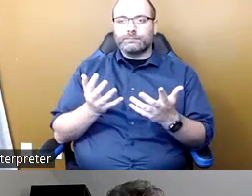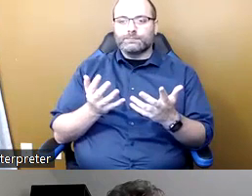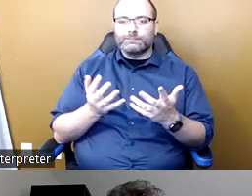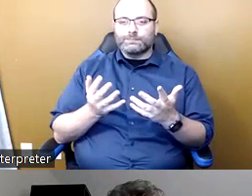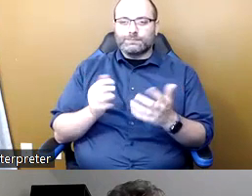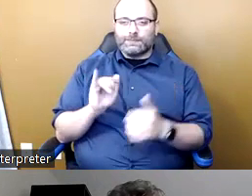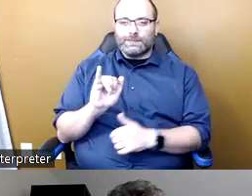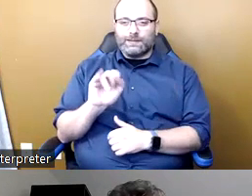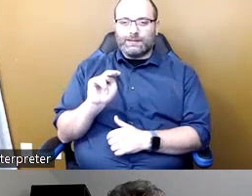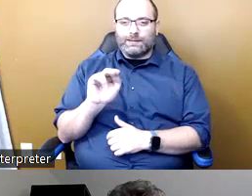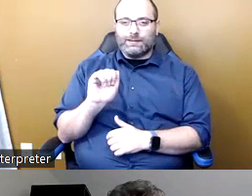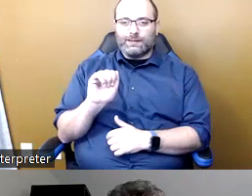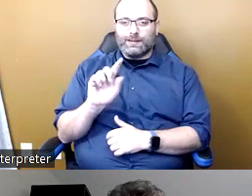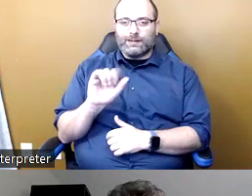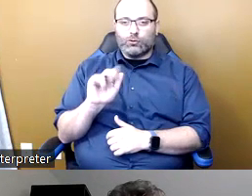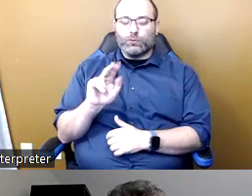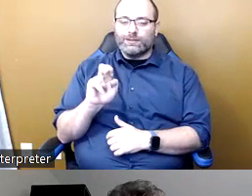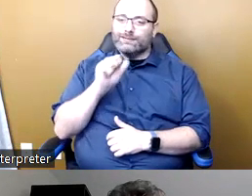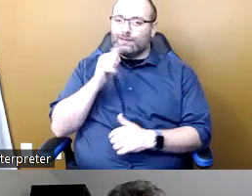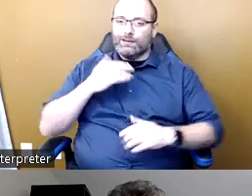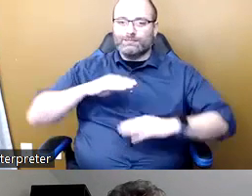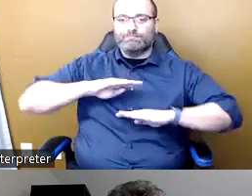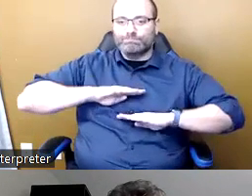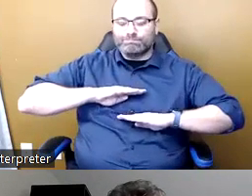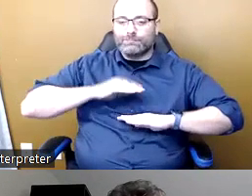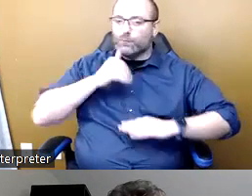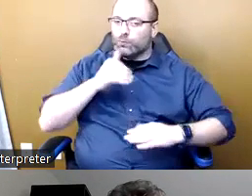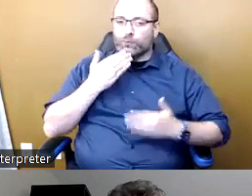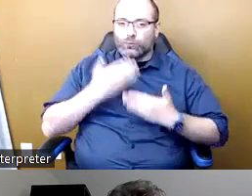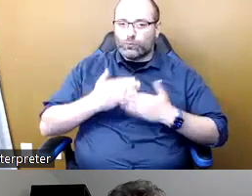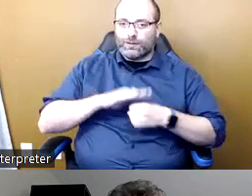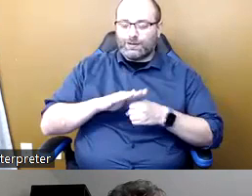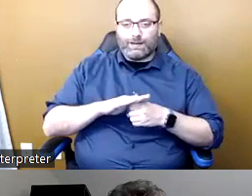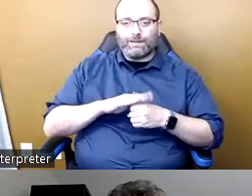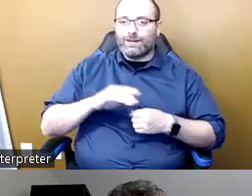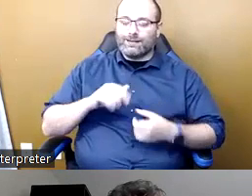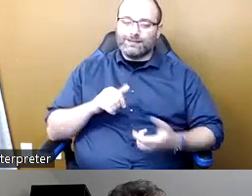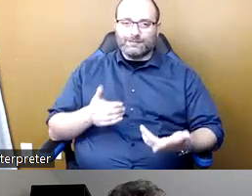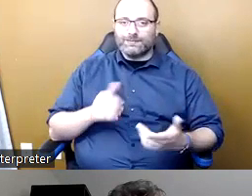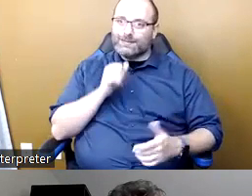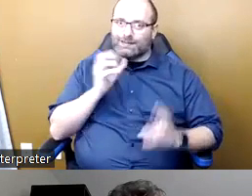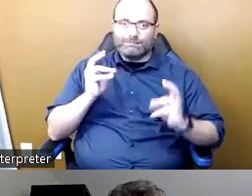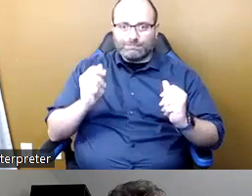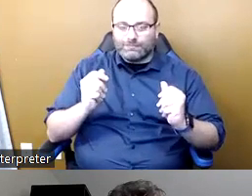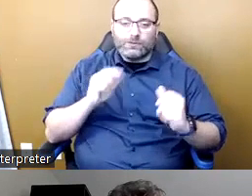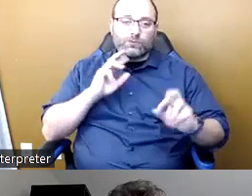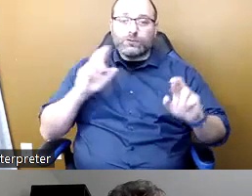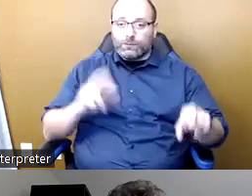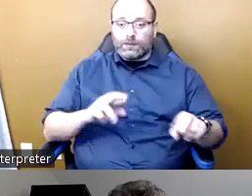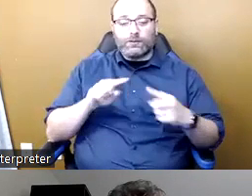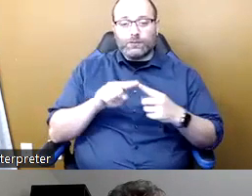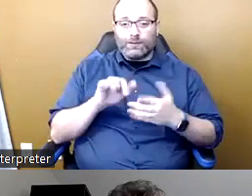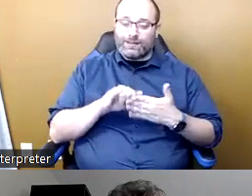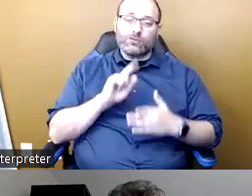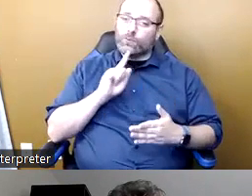inadequate and very dangerous response to crisis and suicidality is a big galvanizing point